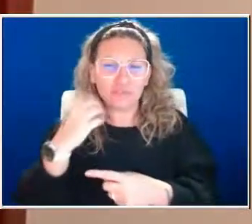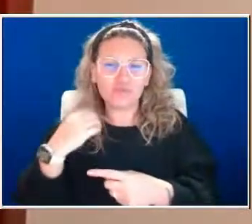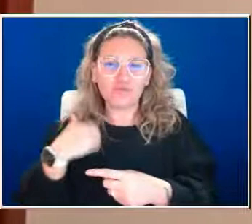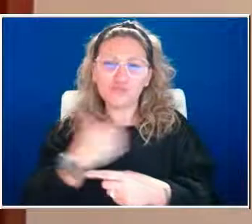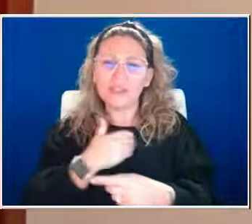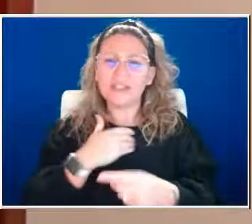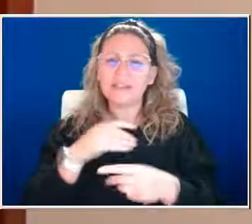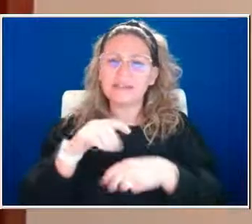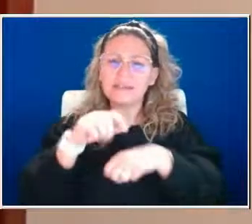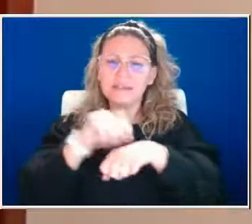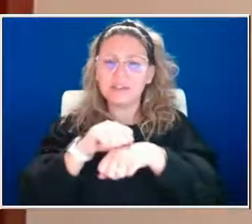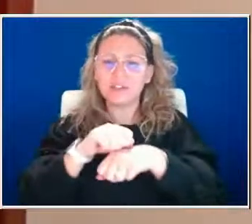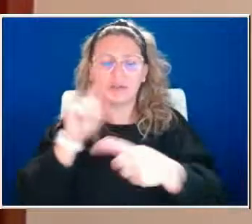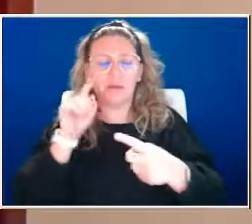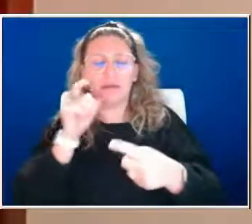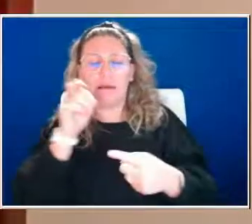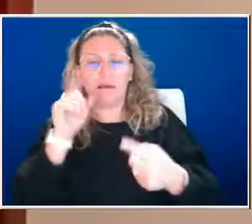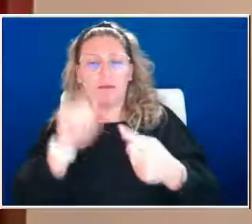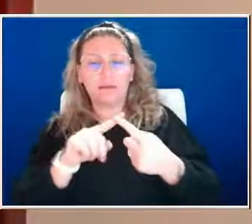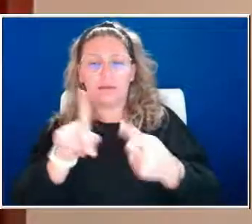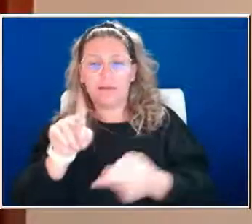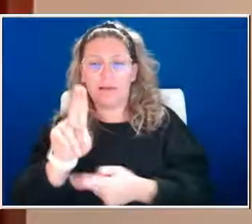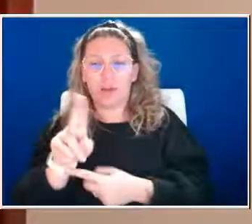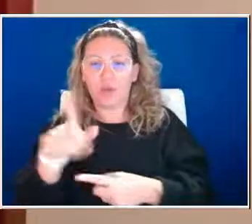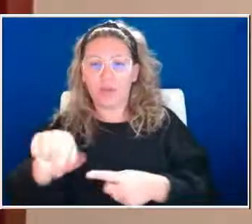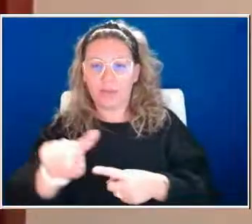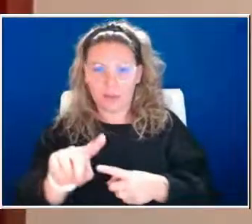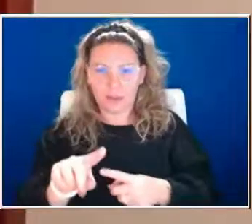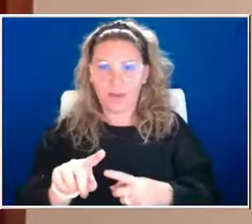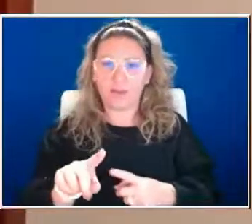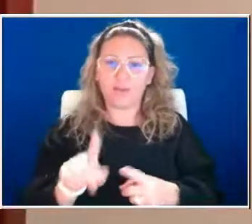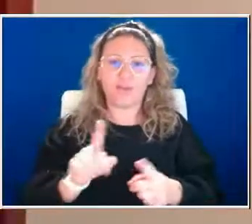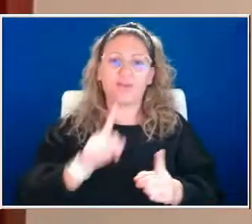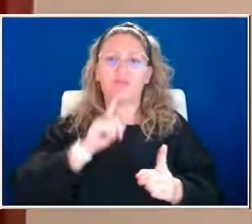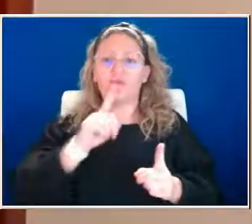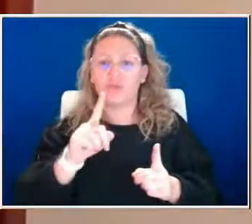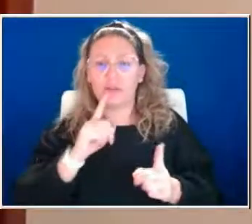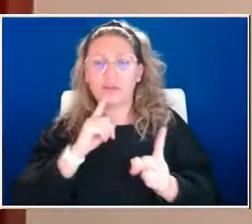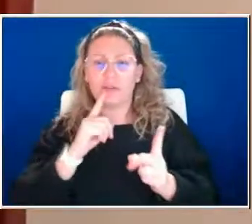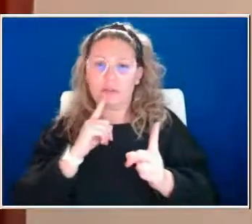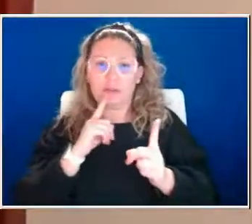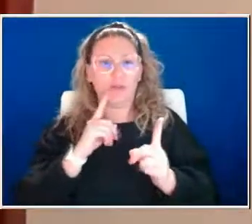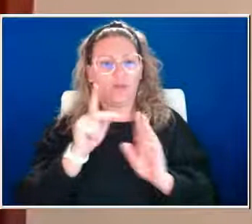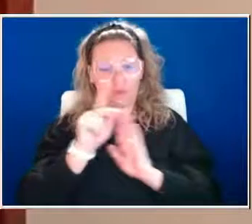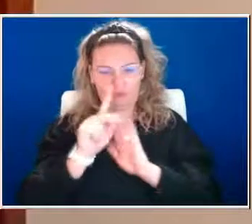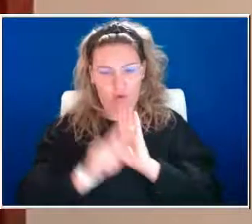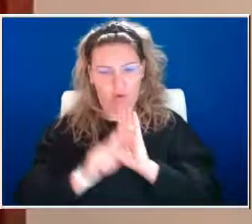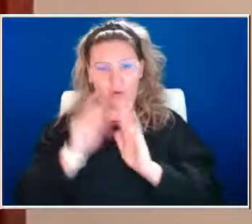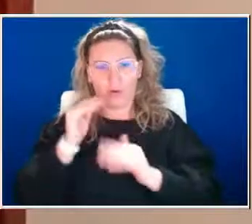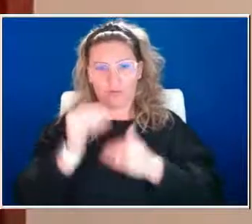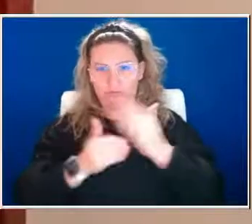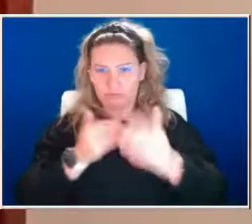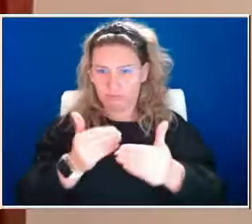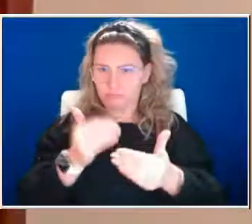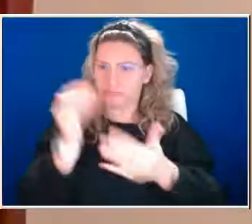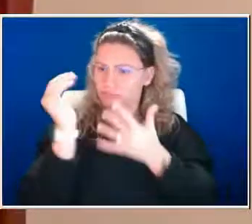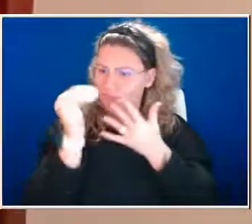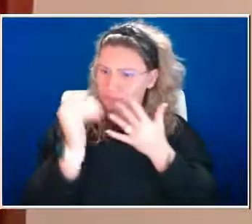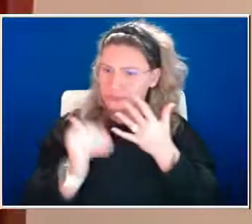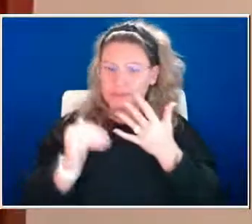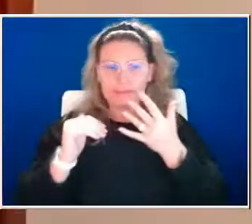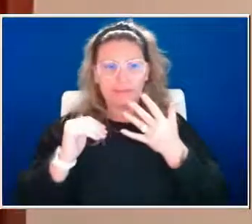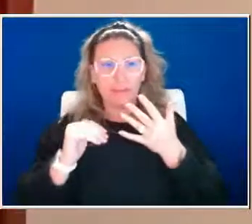wasn't until I got to KU that they really took me through a protocol of scans